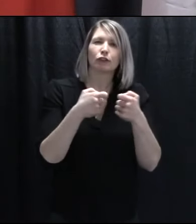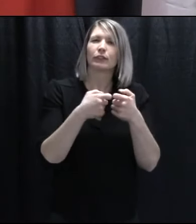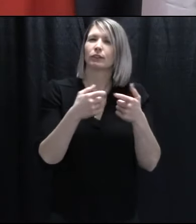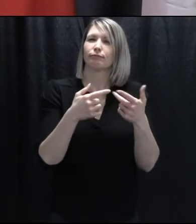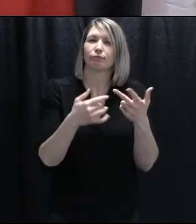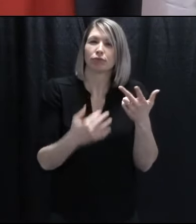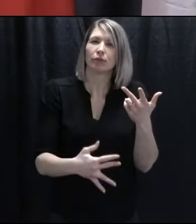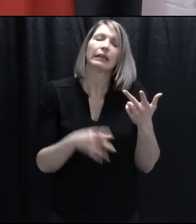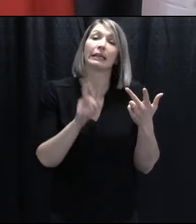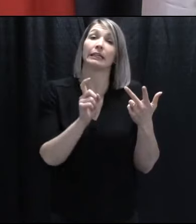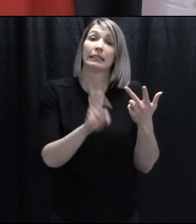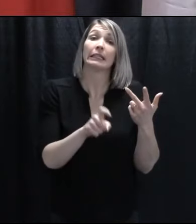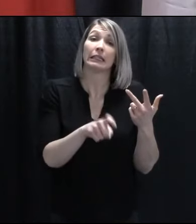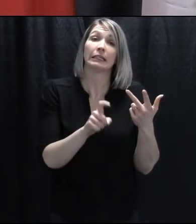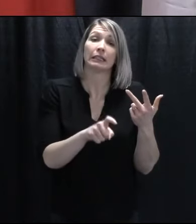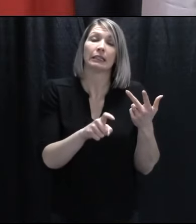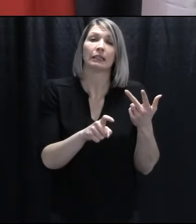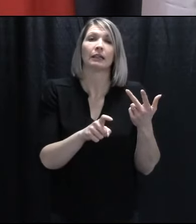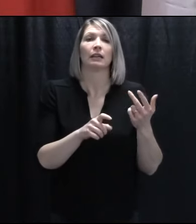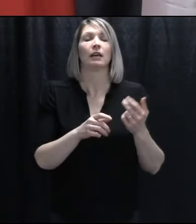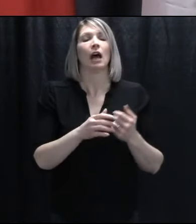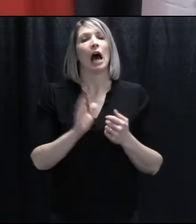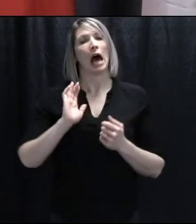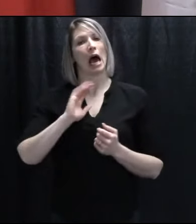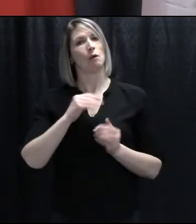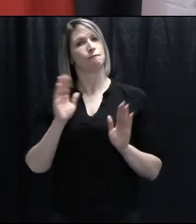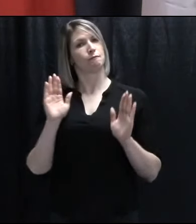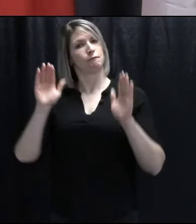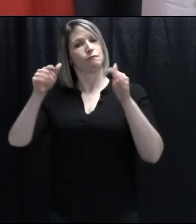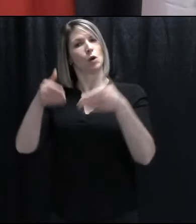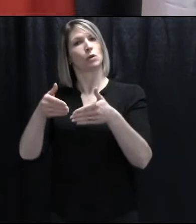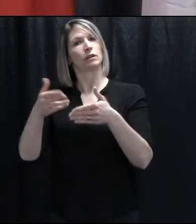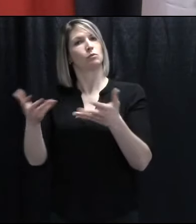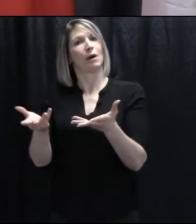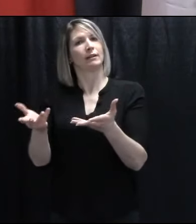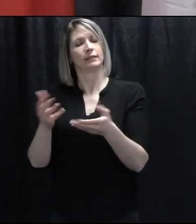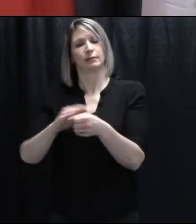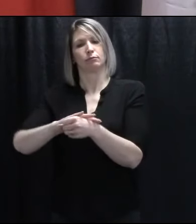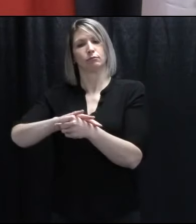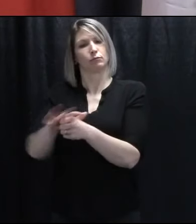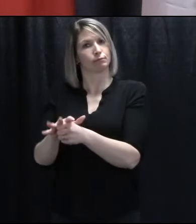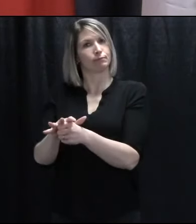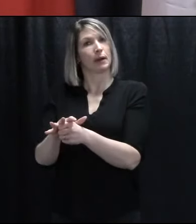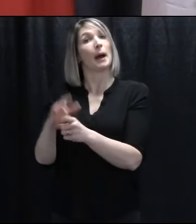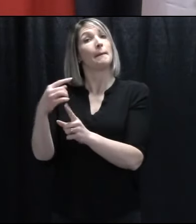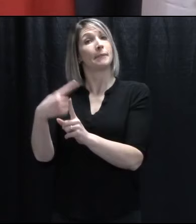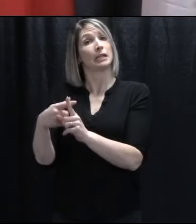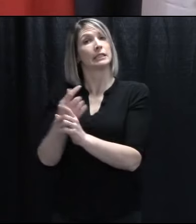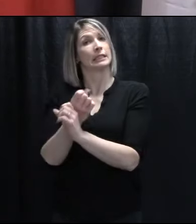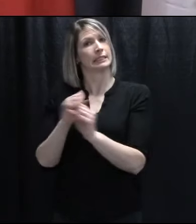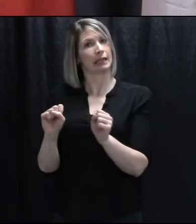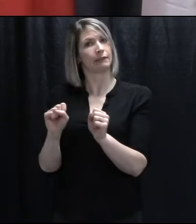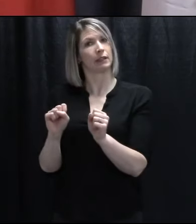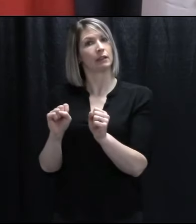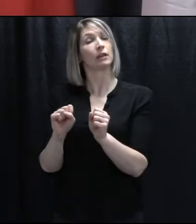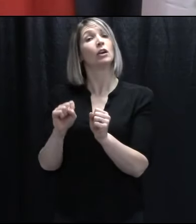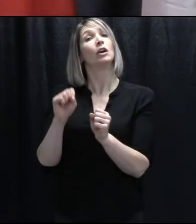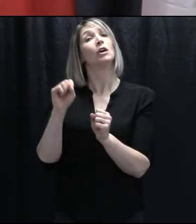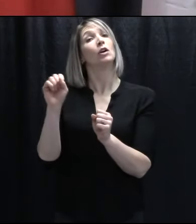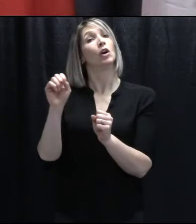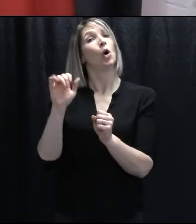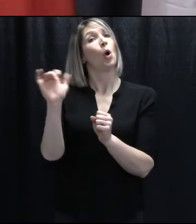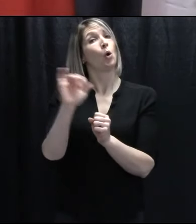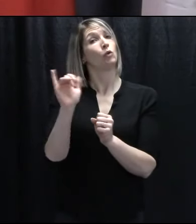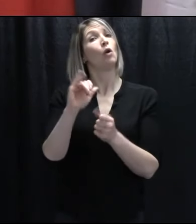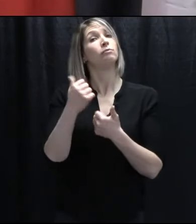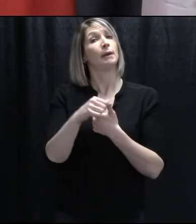big focus today, as it should be, and our priority is on COVID-19, there are still a lot of people out there that deal with other health issues and other